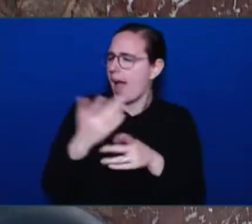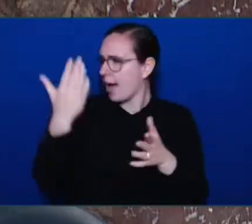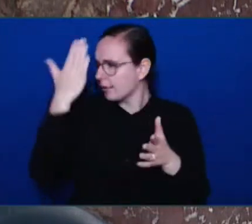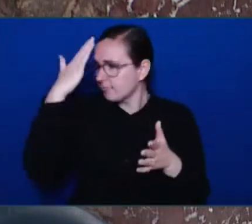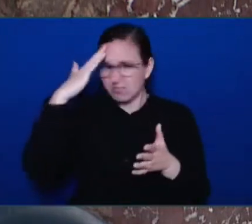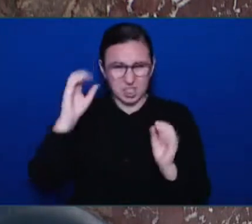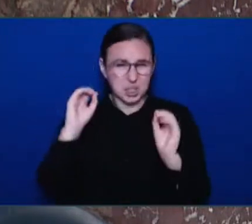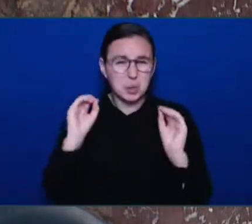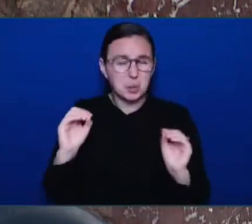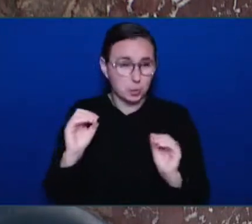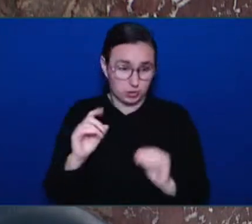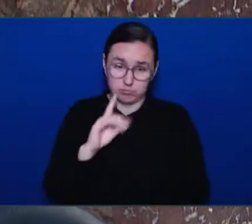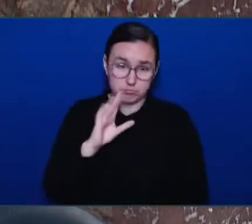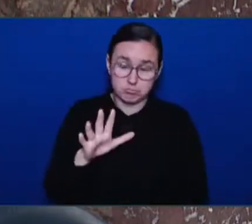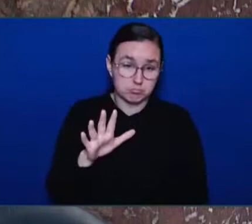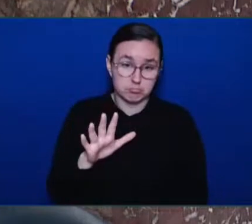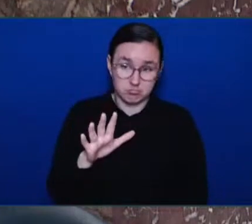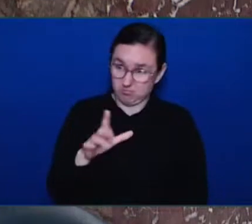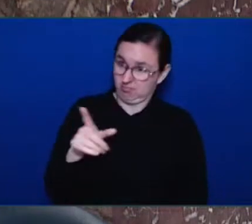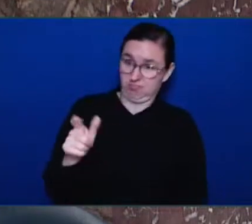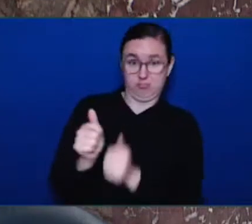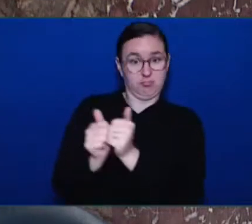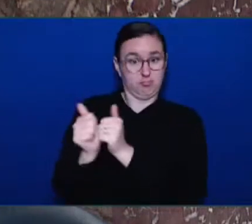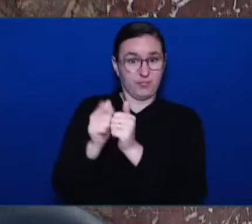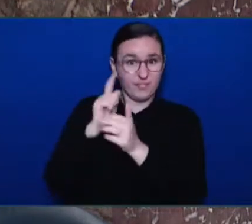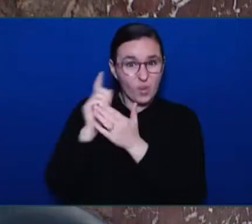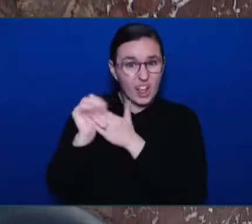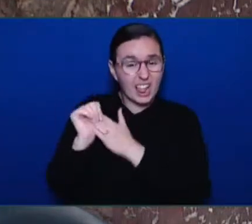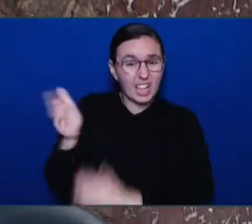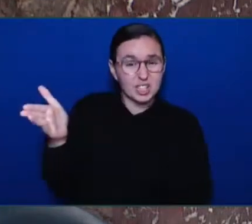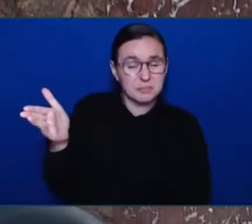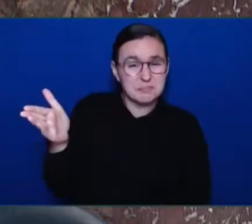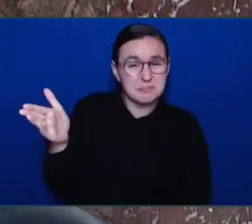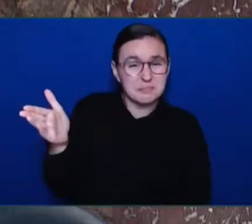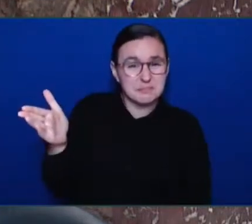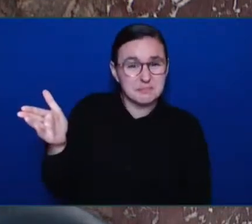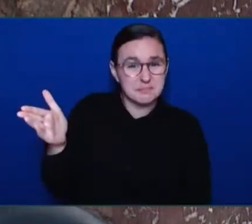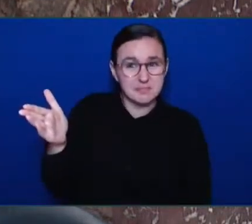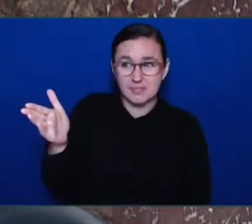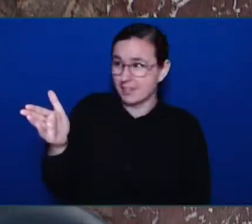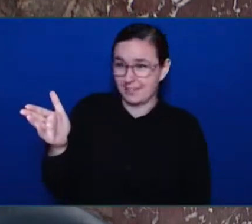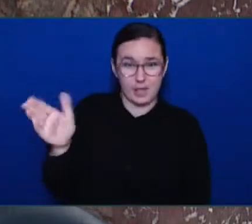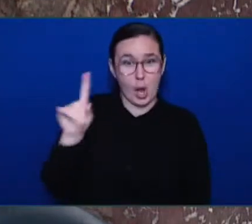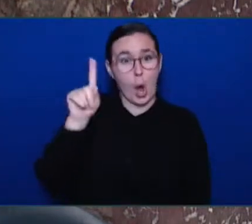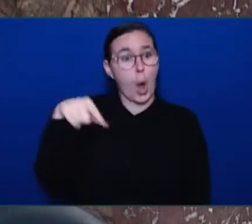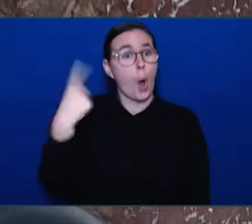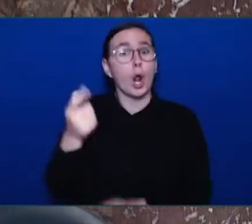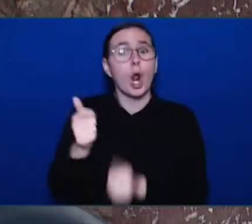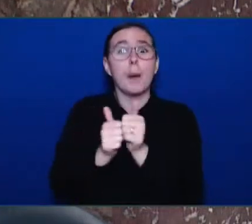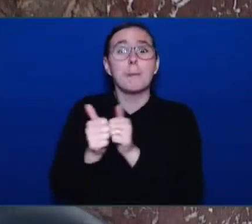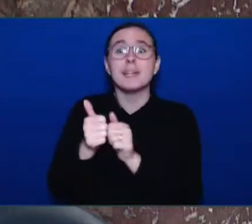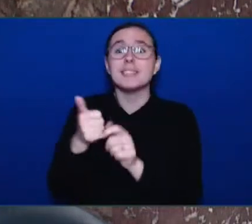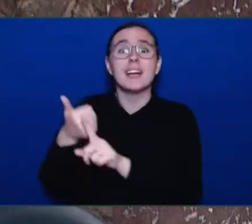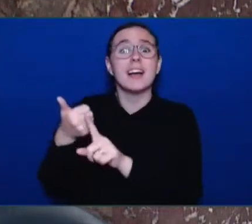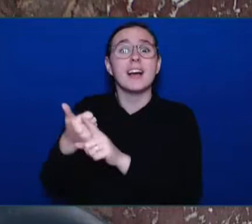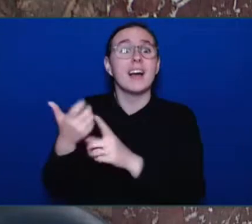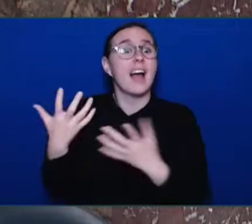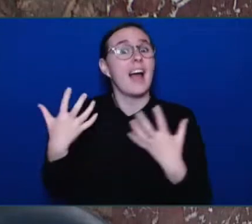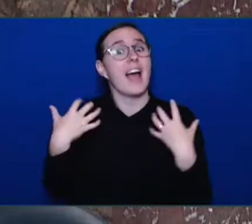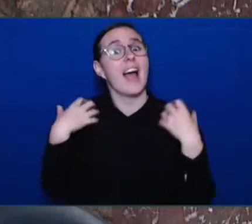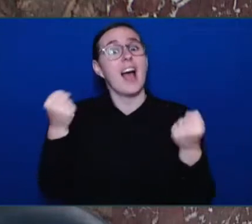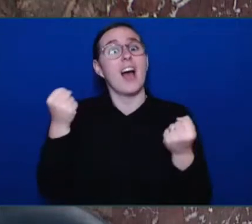only leadership candidate that had a health platform, Anjali Appadurai, promised action, saying, and I